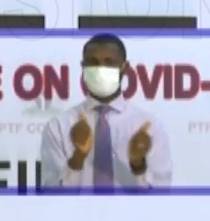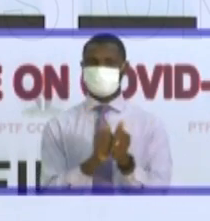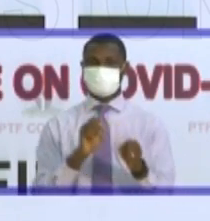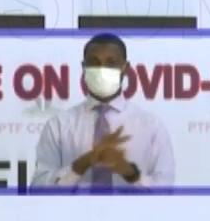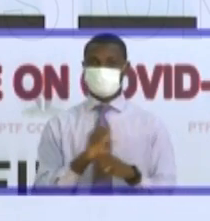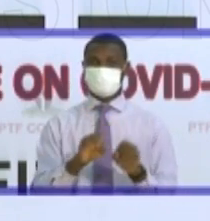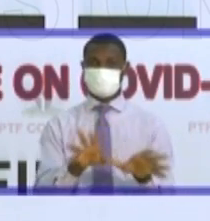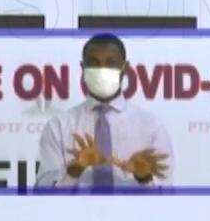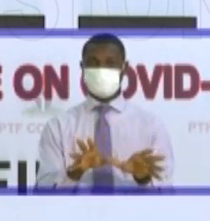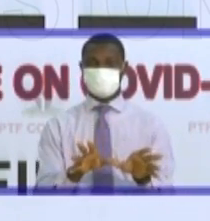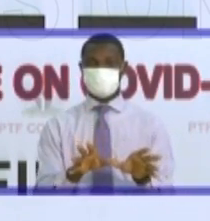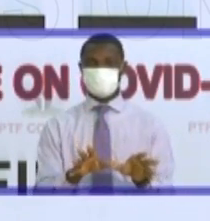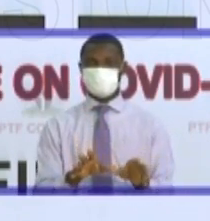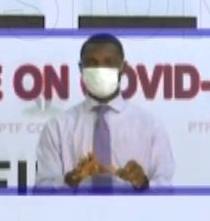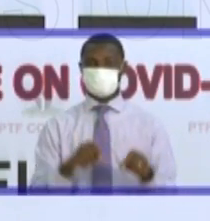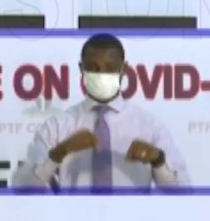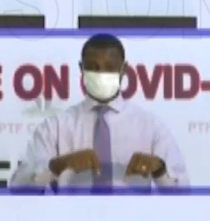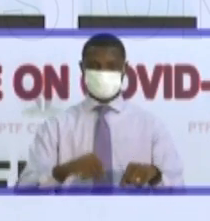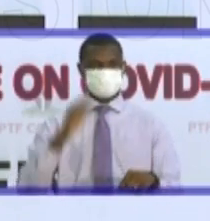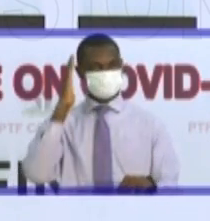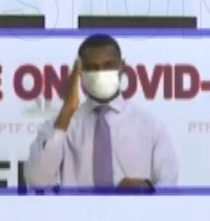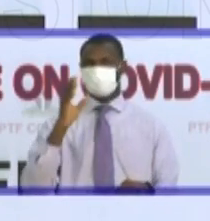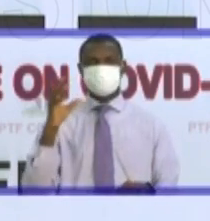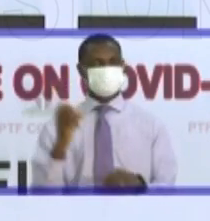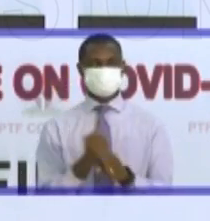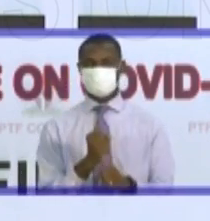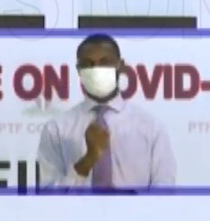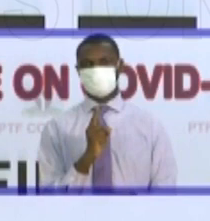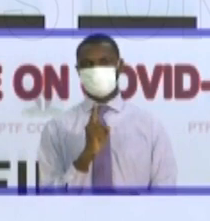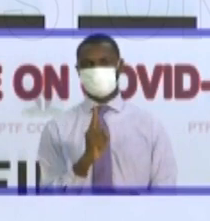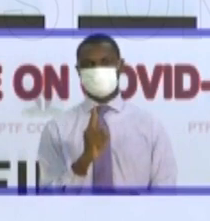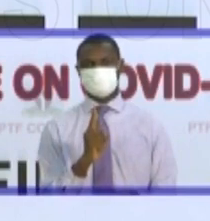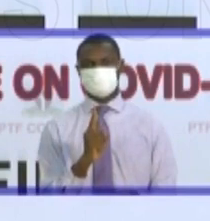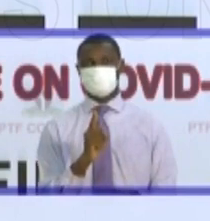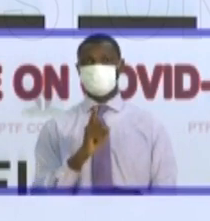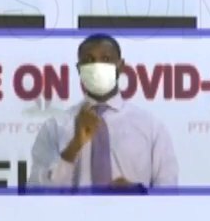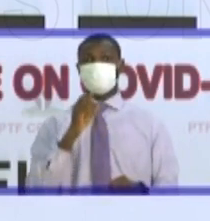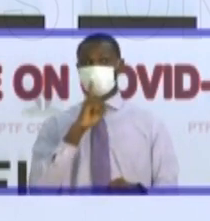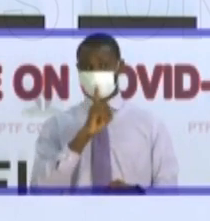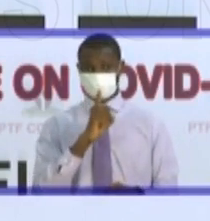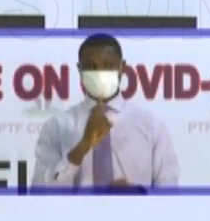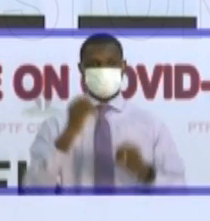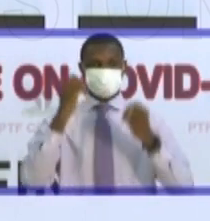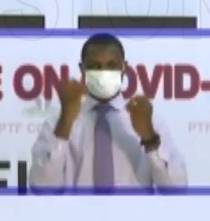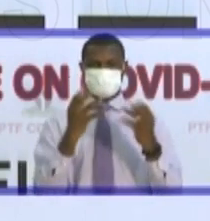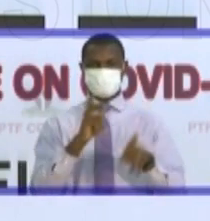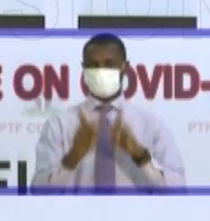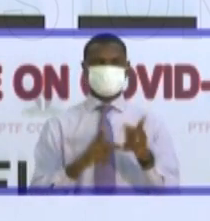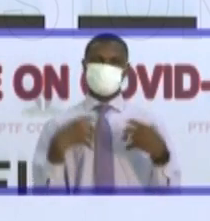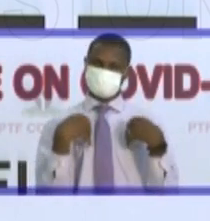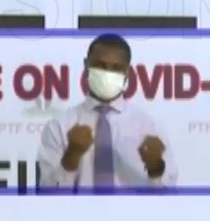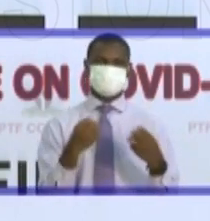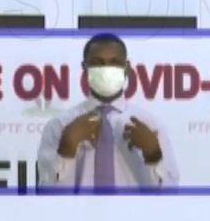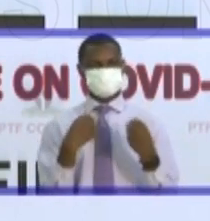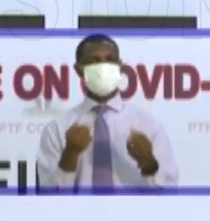coronavirus infection will get well. That in the Chinese cohort, 92% of those that had COVID recovered fully.